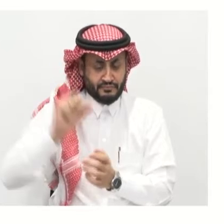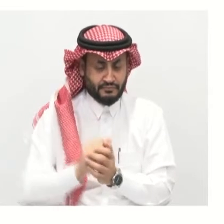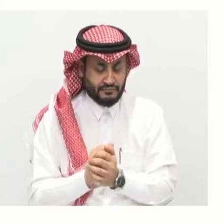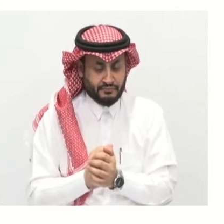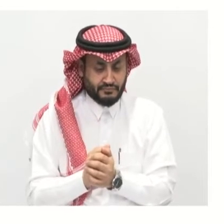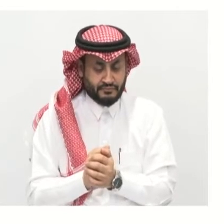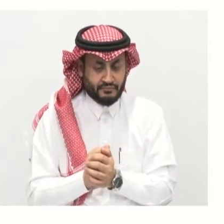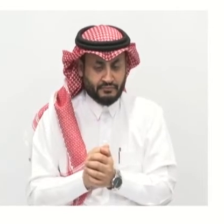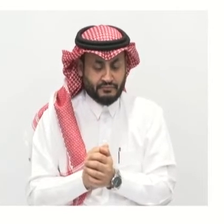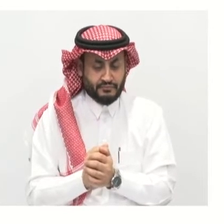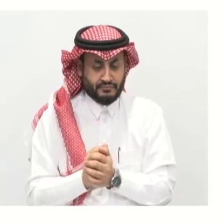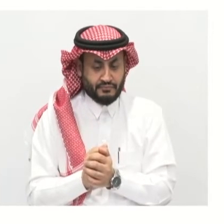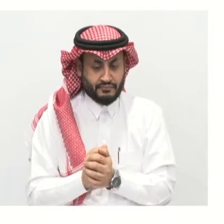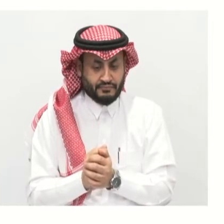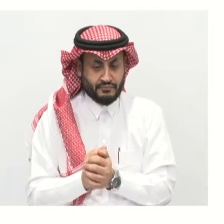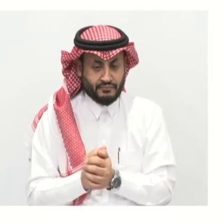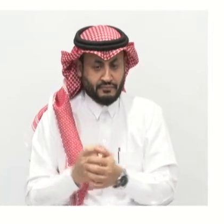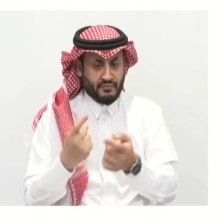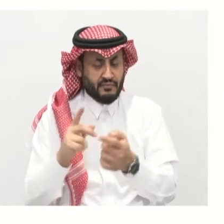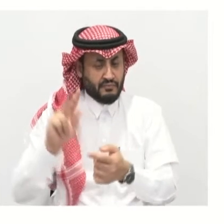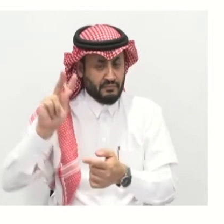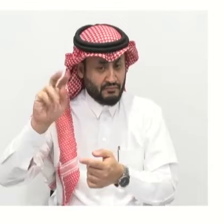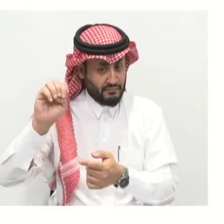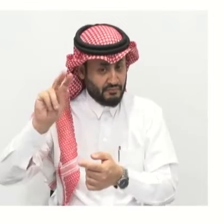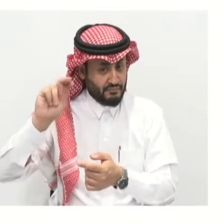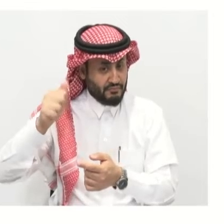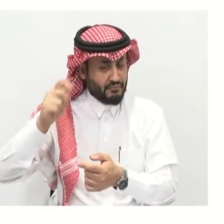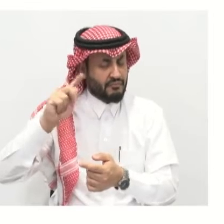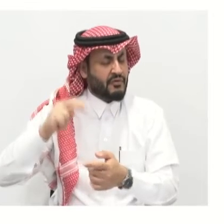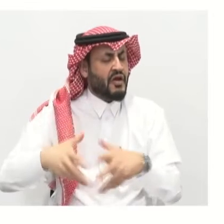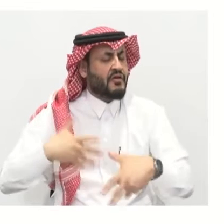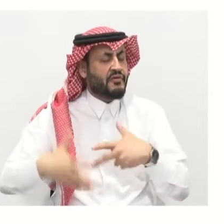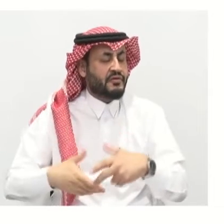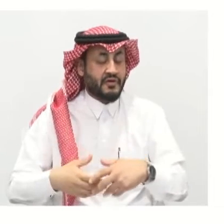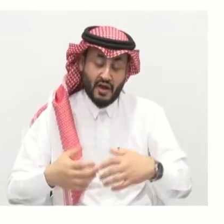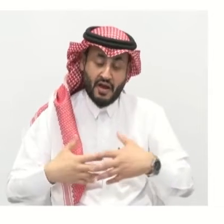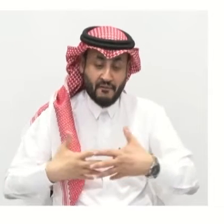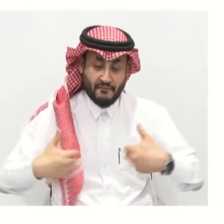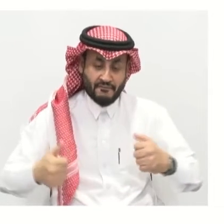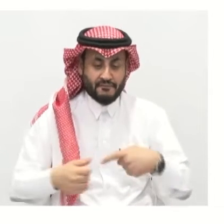How was Kenan feeling at the beginning? He was happy. I'm happy today.